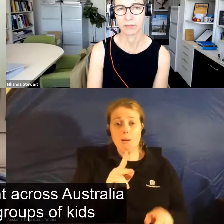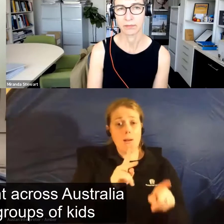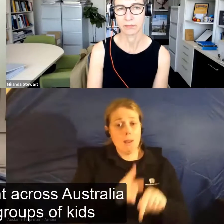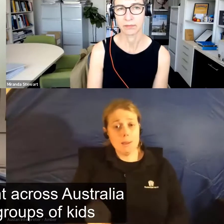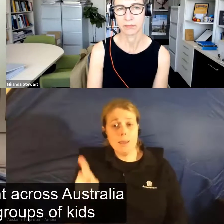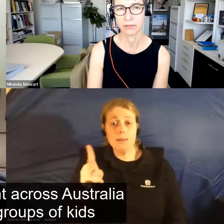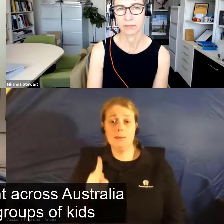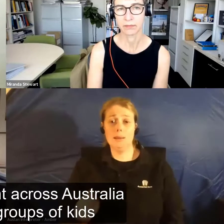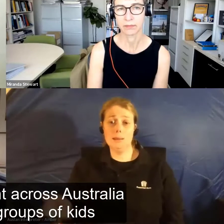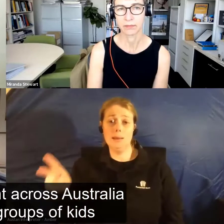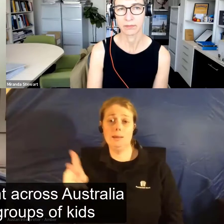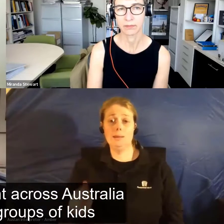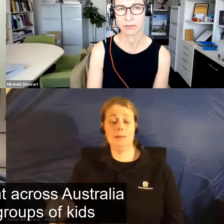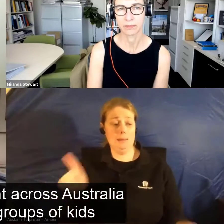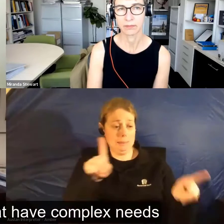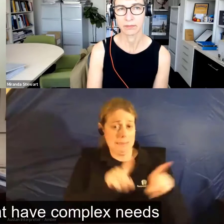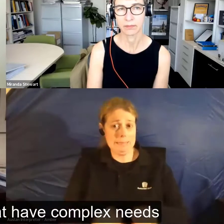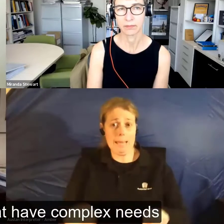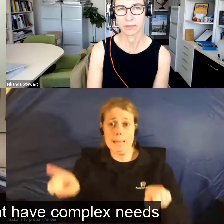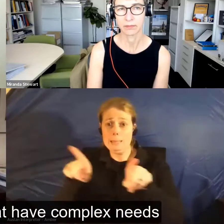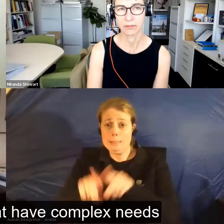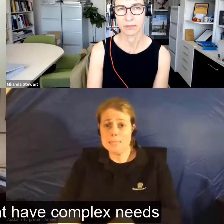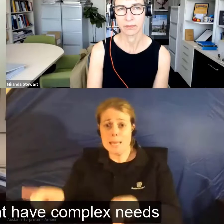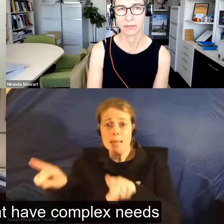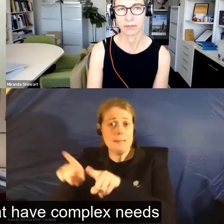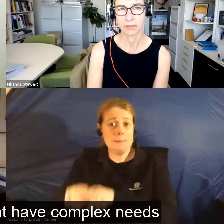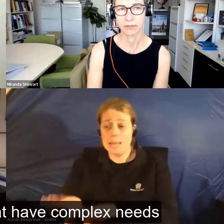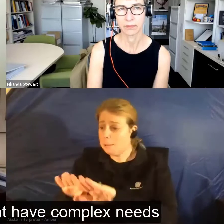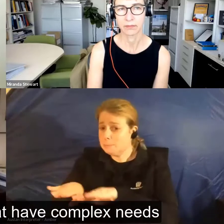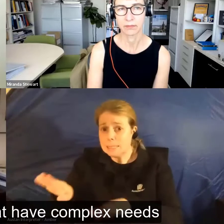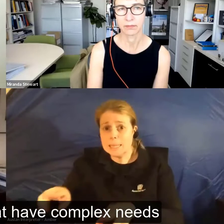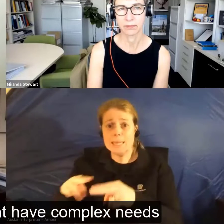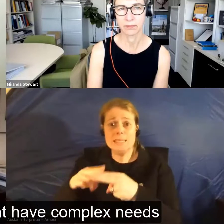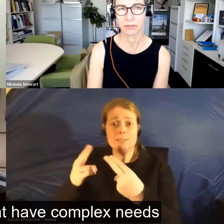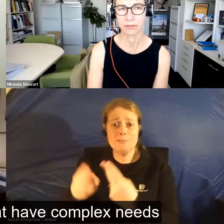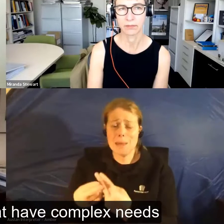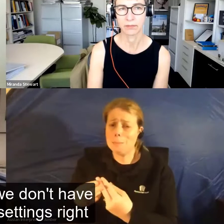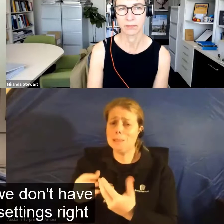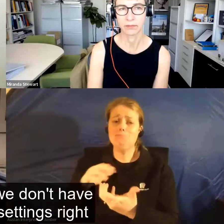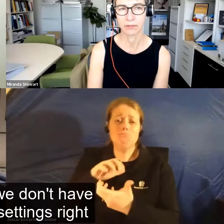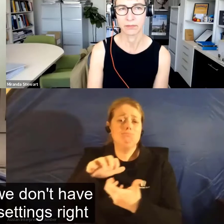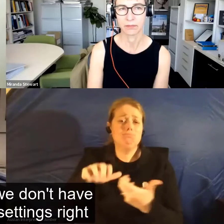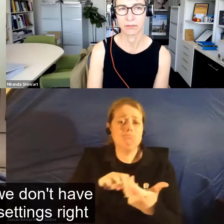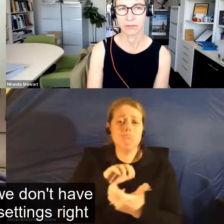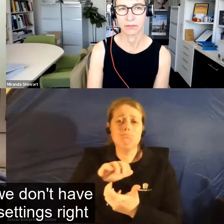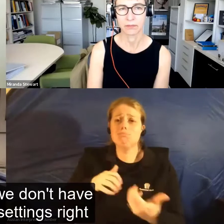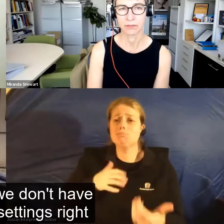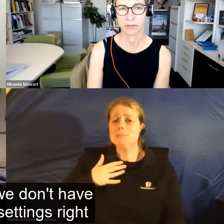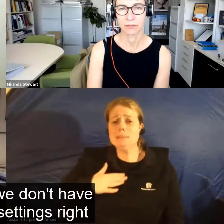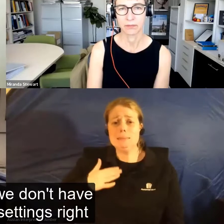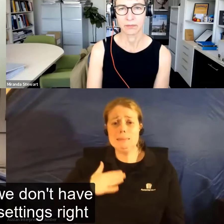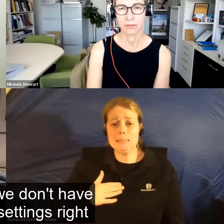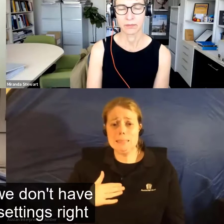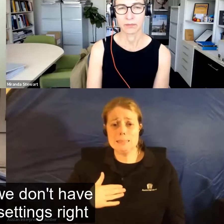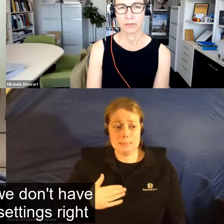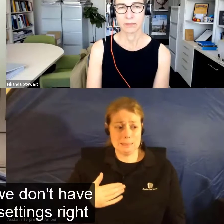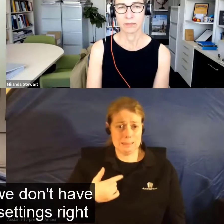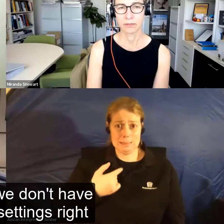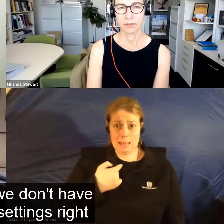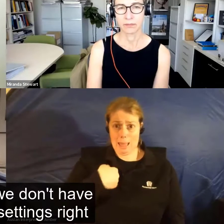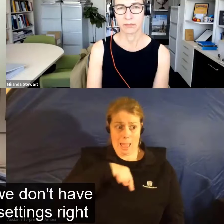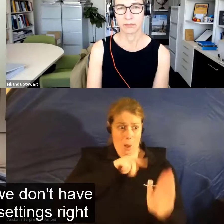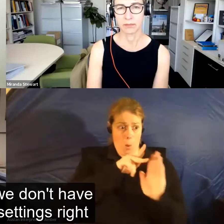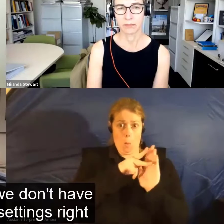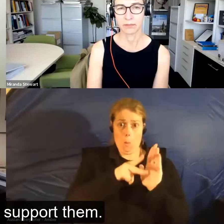across Australia with these groups of kids and their families that have complex needs, that really we don't have the policy